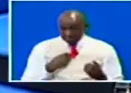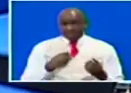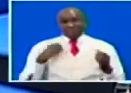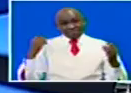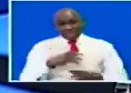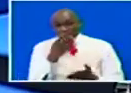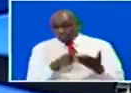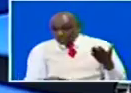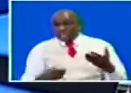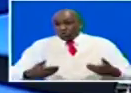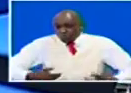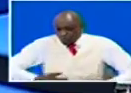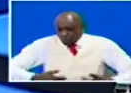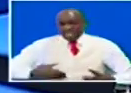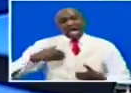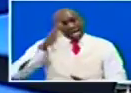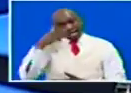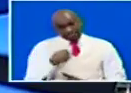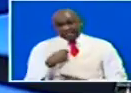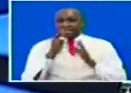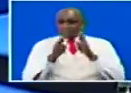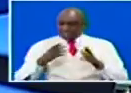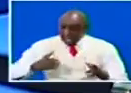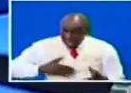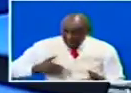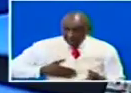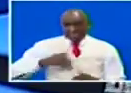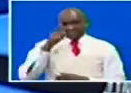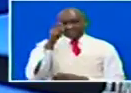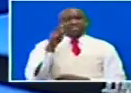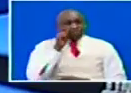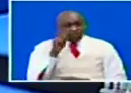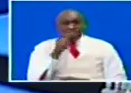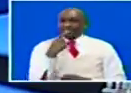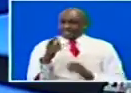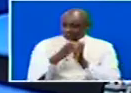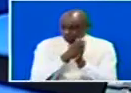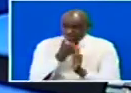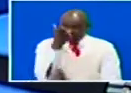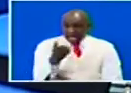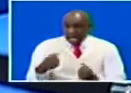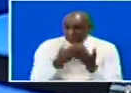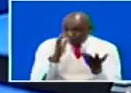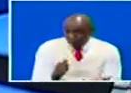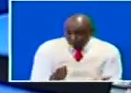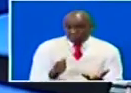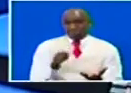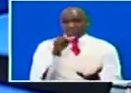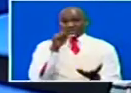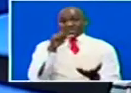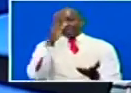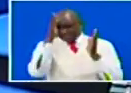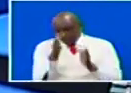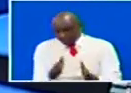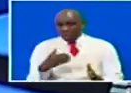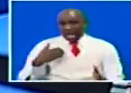the youth rank highest. Tonight, our reporter Timothy Otieno brings us a story of a 21-year-old, commonly known as Legend, who suffers